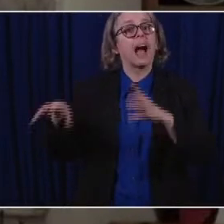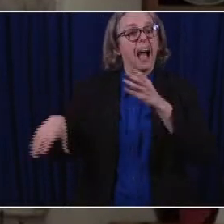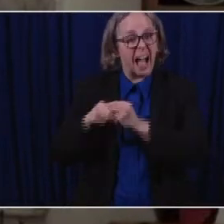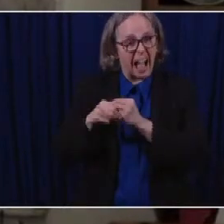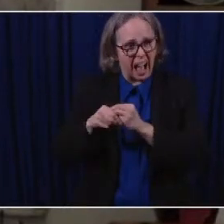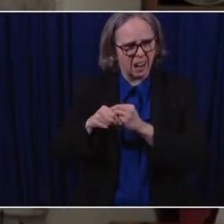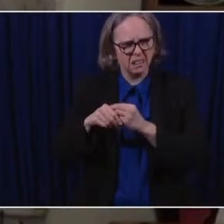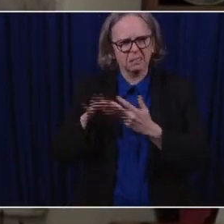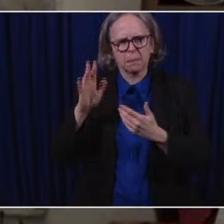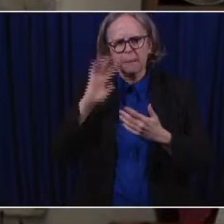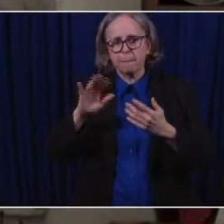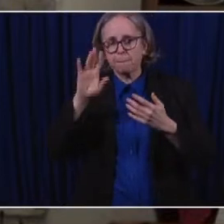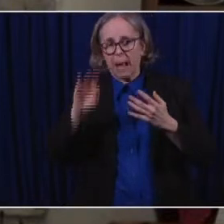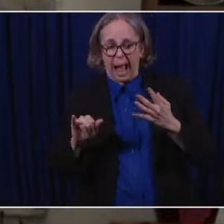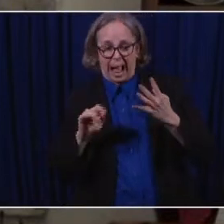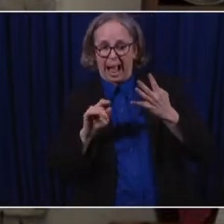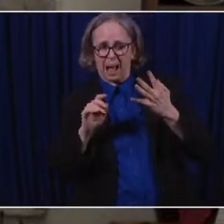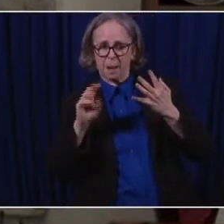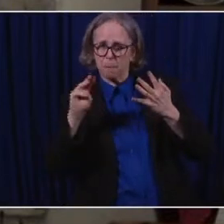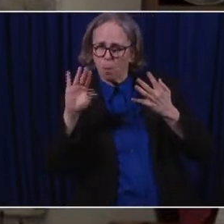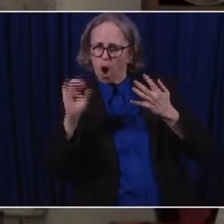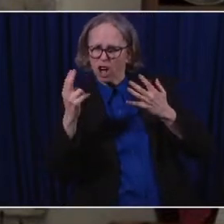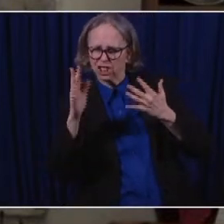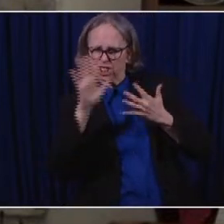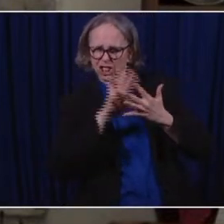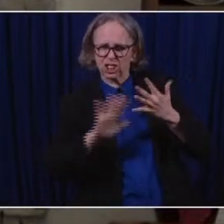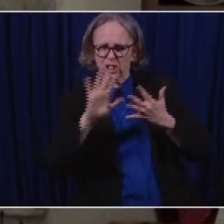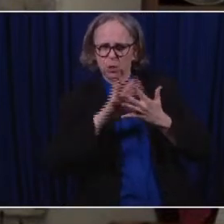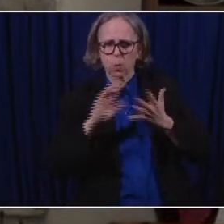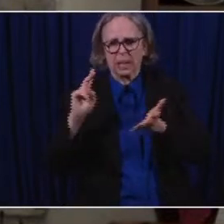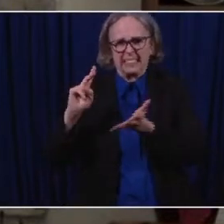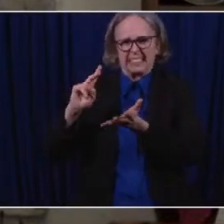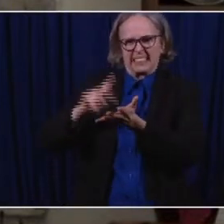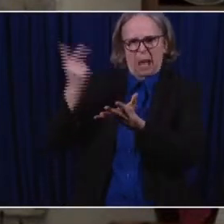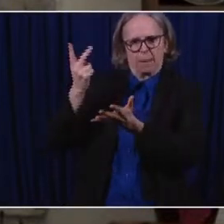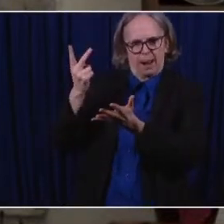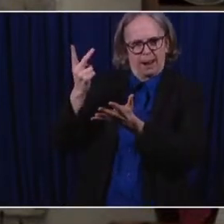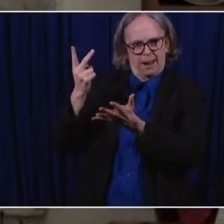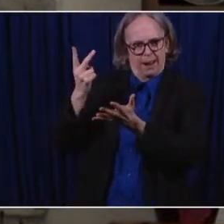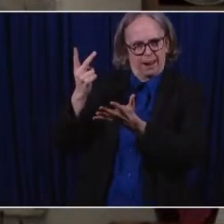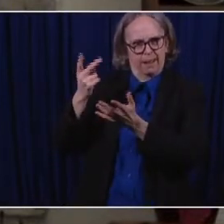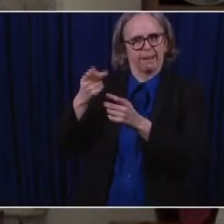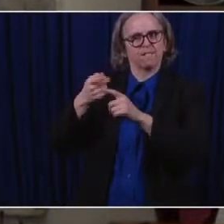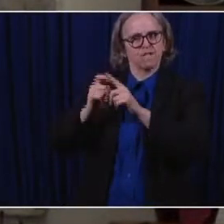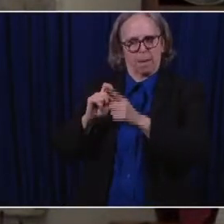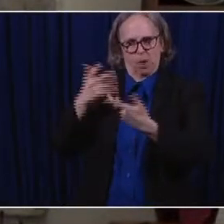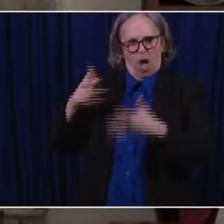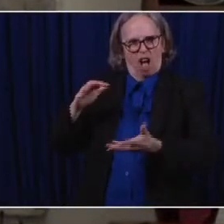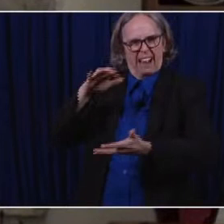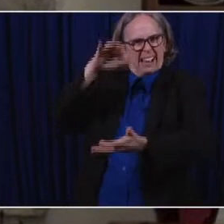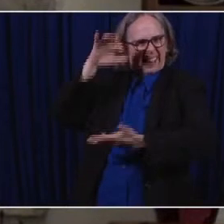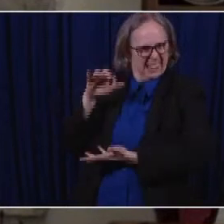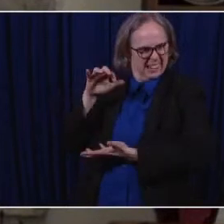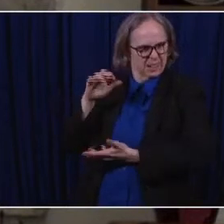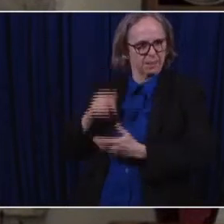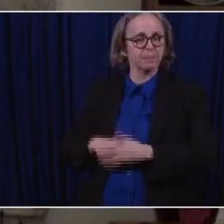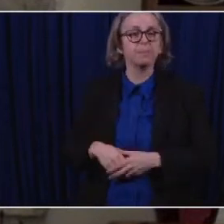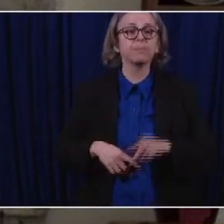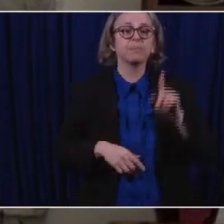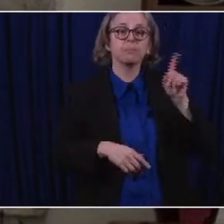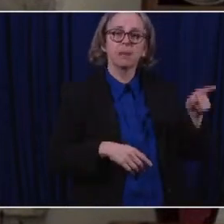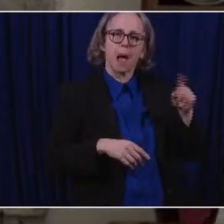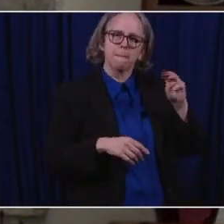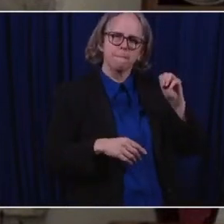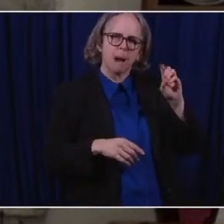March, we would double what we are today. So that's significant. In Moderna, it was a little less specific. They've